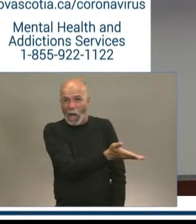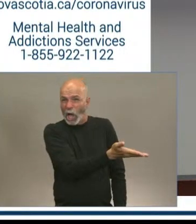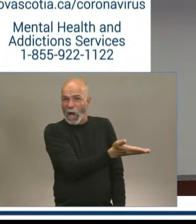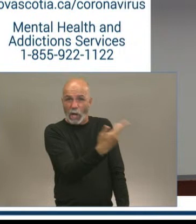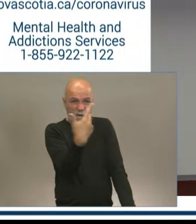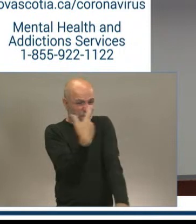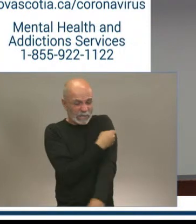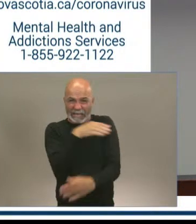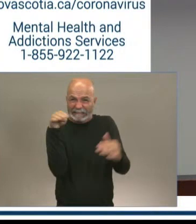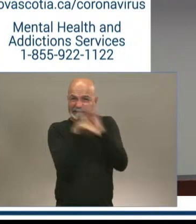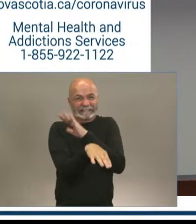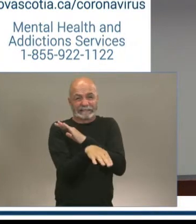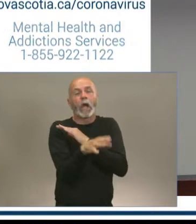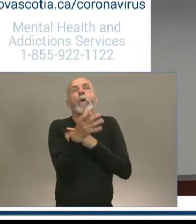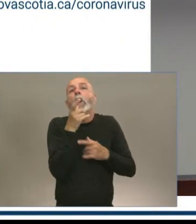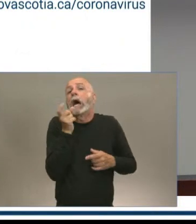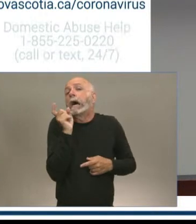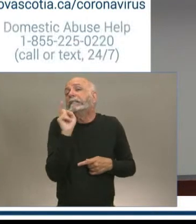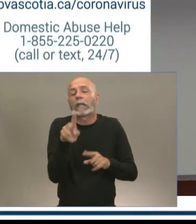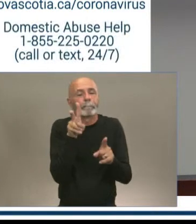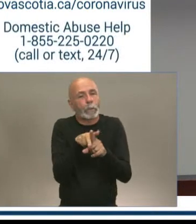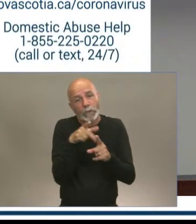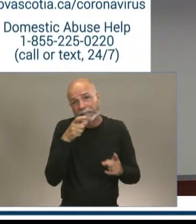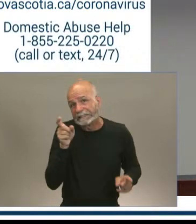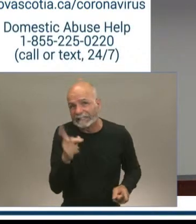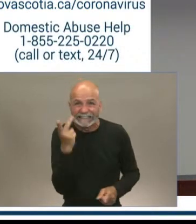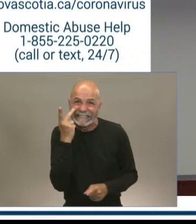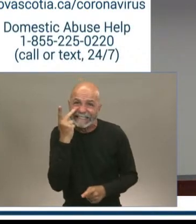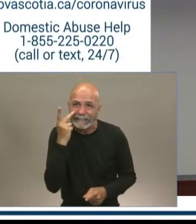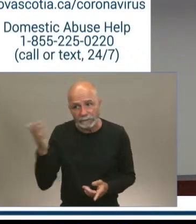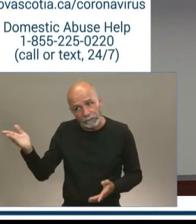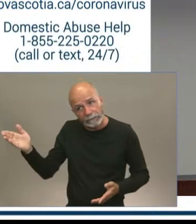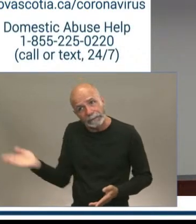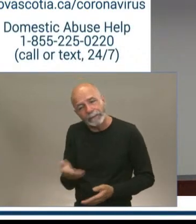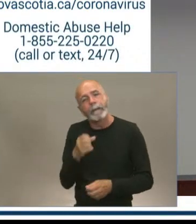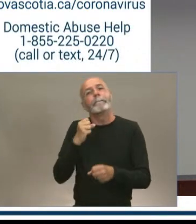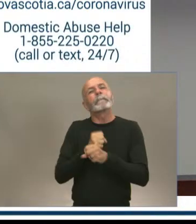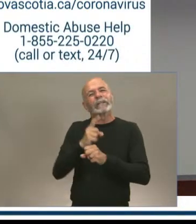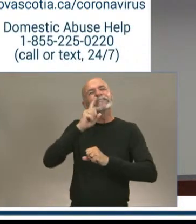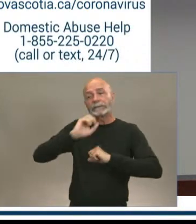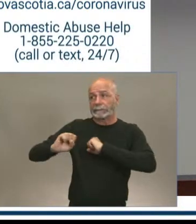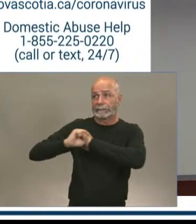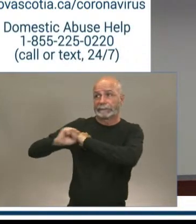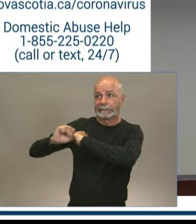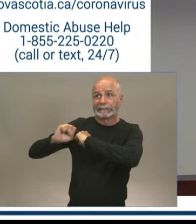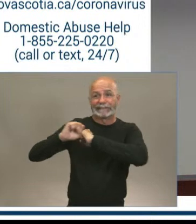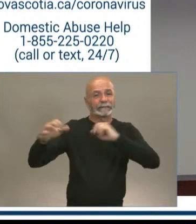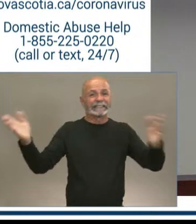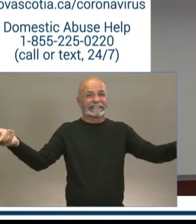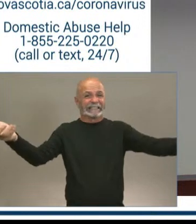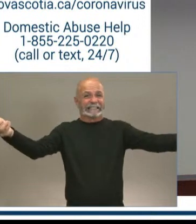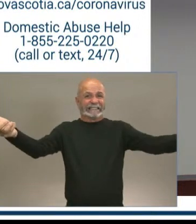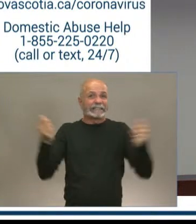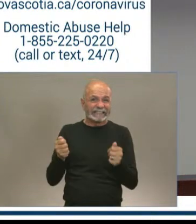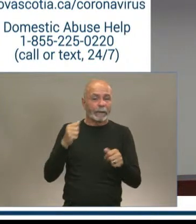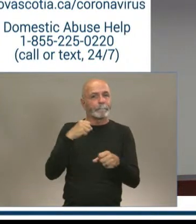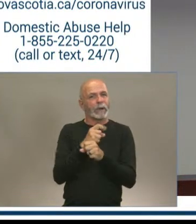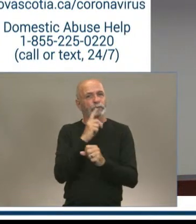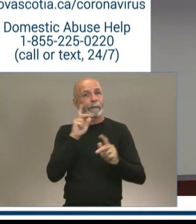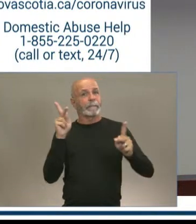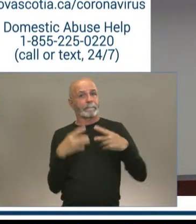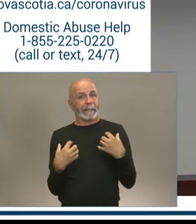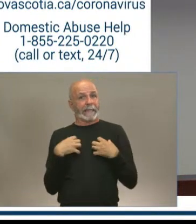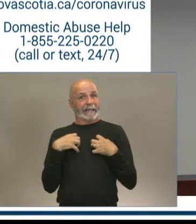on well-known principles of health promotion, if you will, that we're targeting as we can, adapting and being